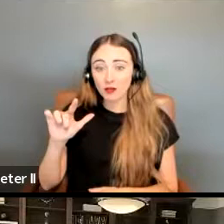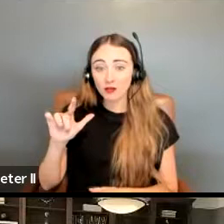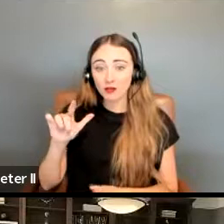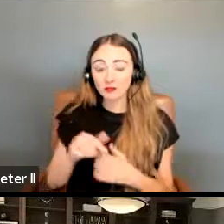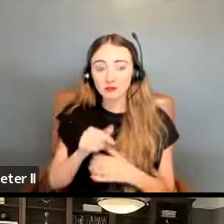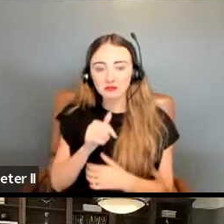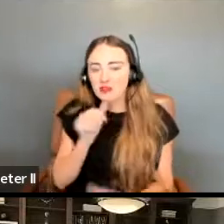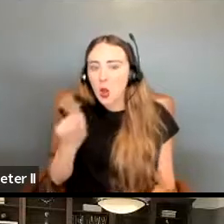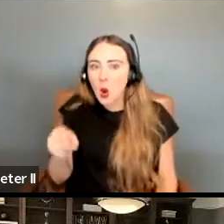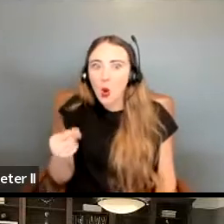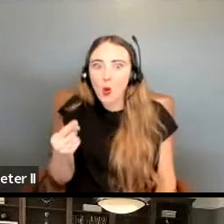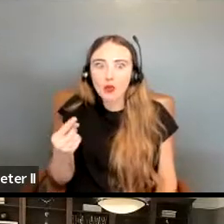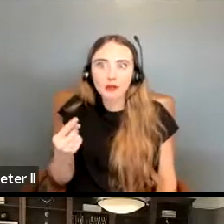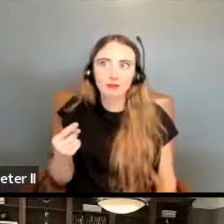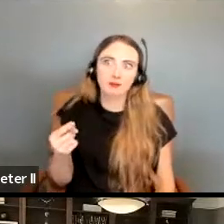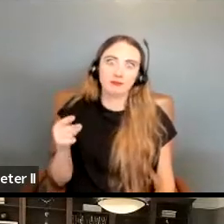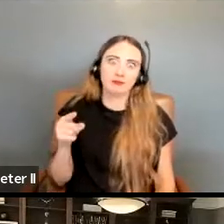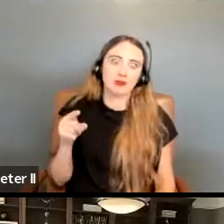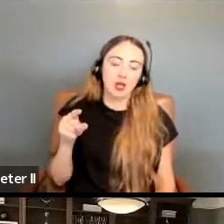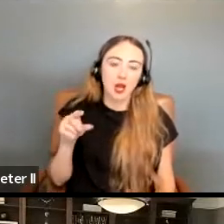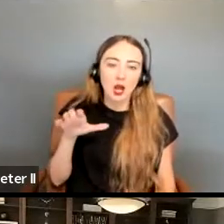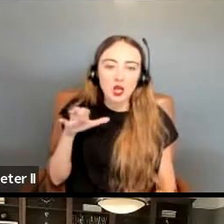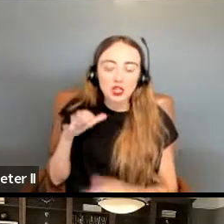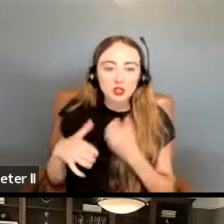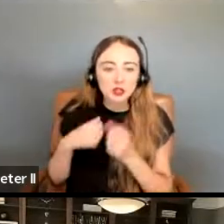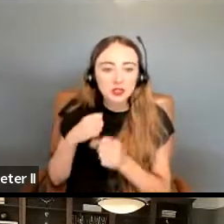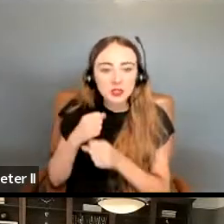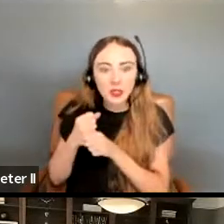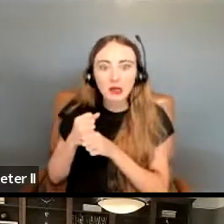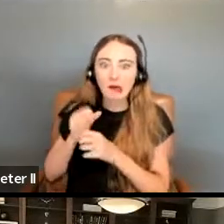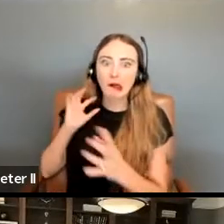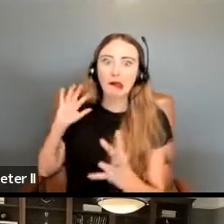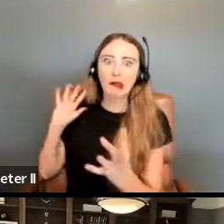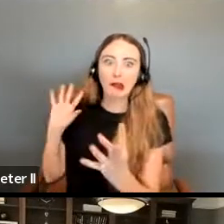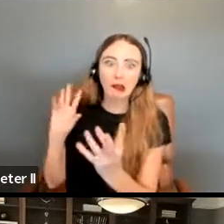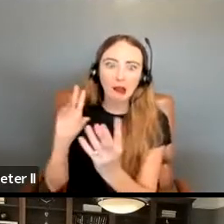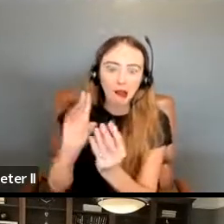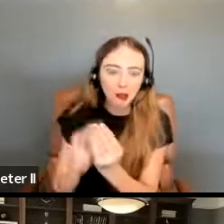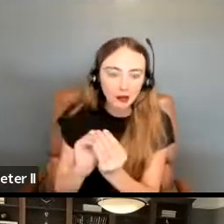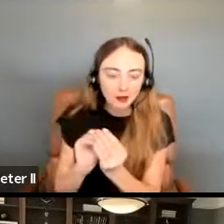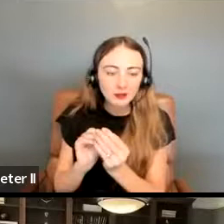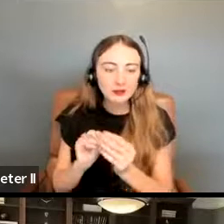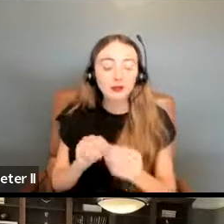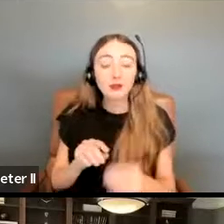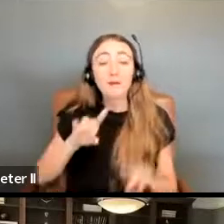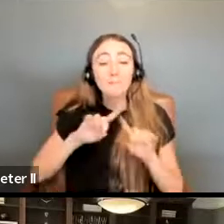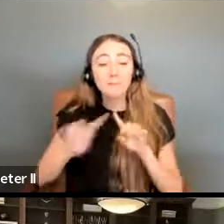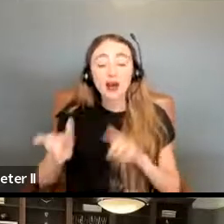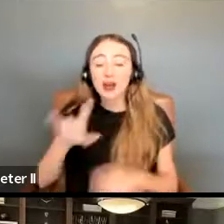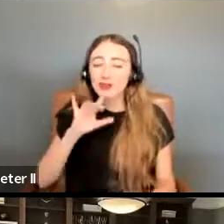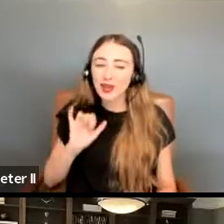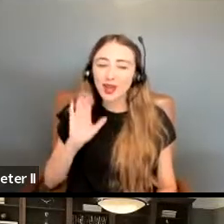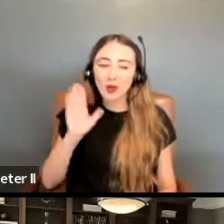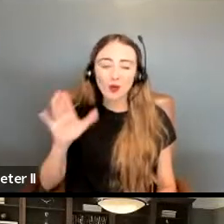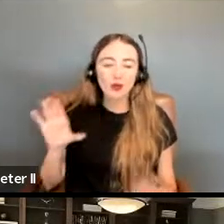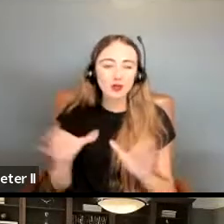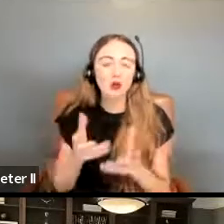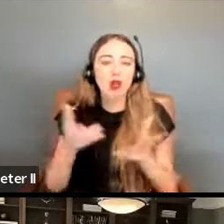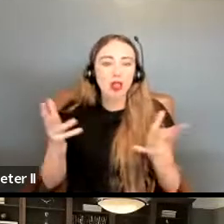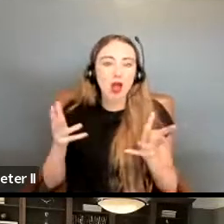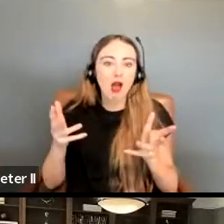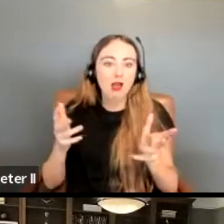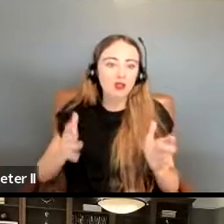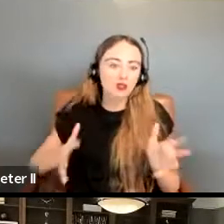is a century or more in the making of needed updates, but it really will do a lot to